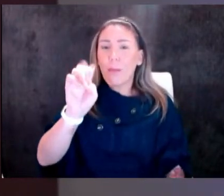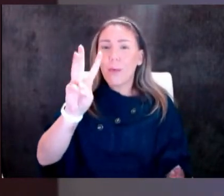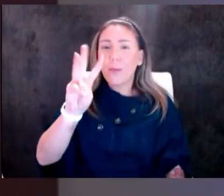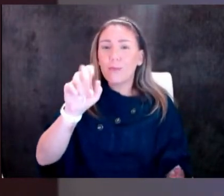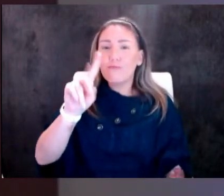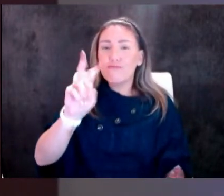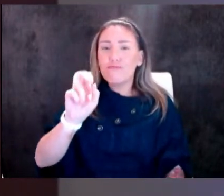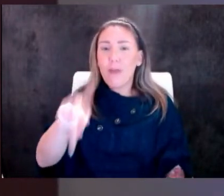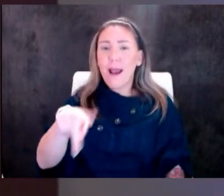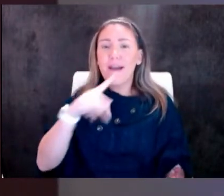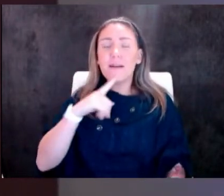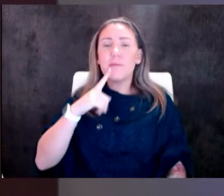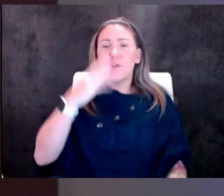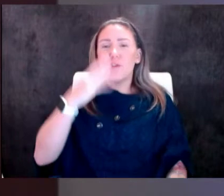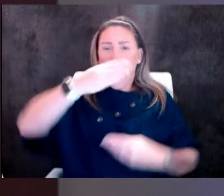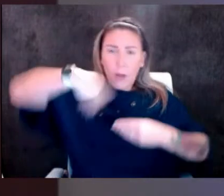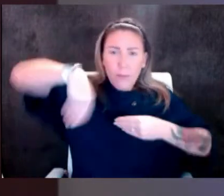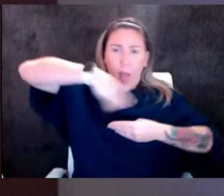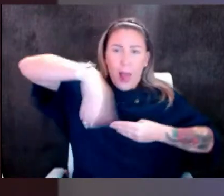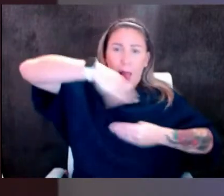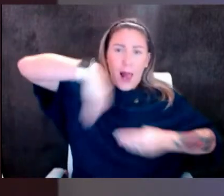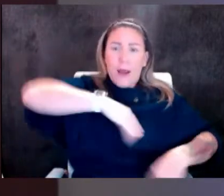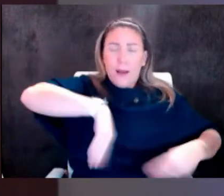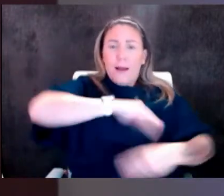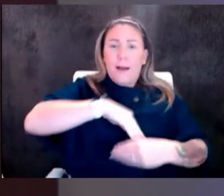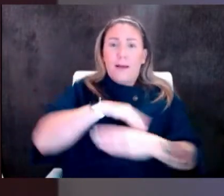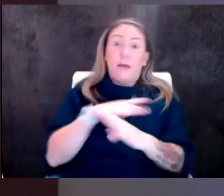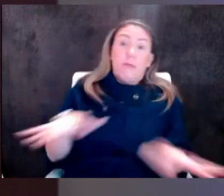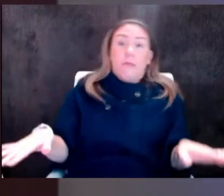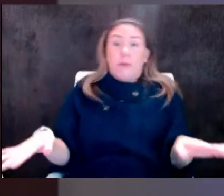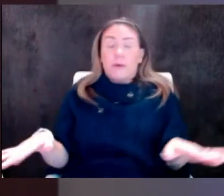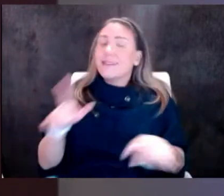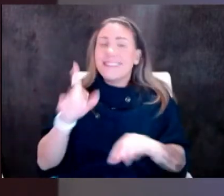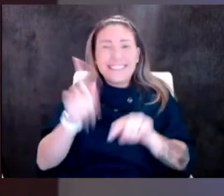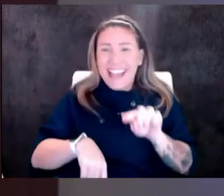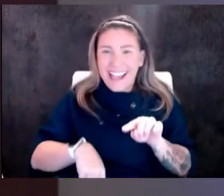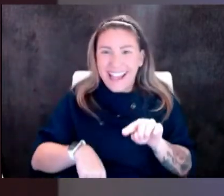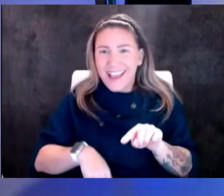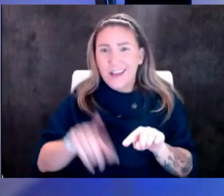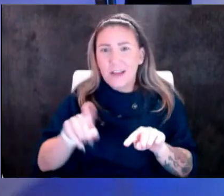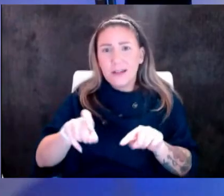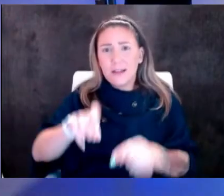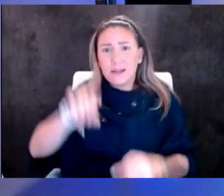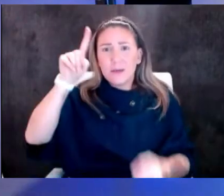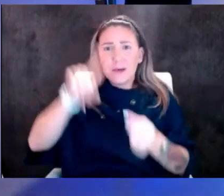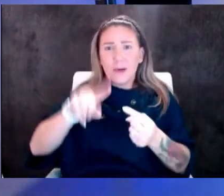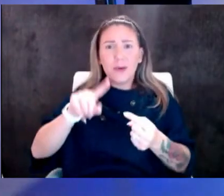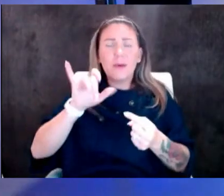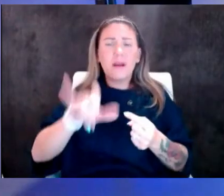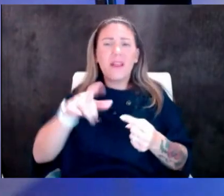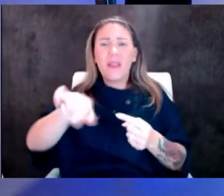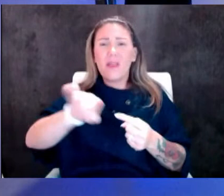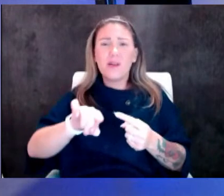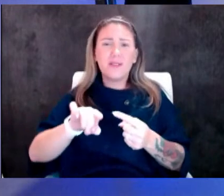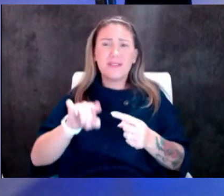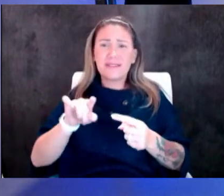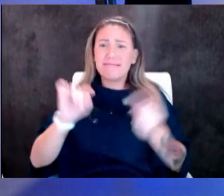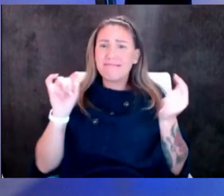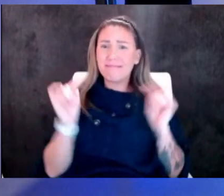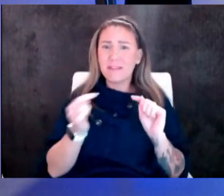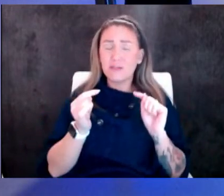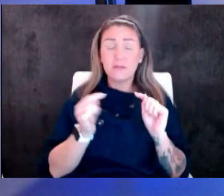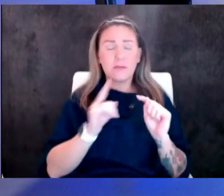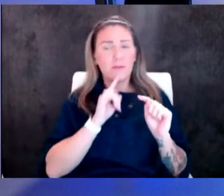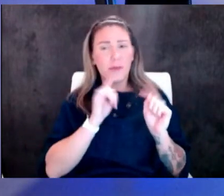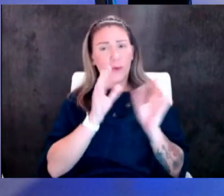lot of things that can be done to dramatically reduce these chances of these injuries. Yeah, that is just so important. And I think that